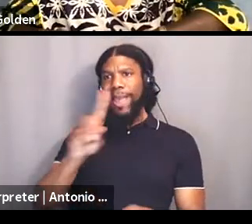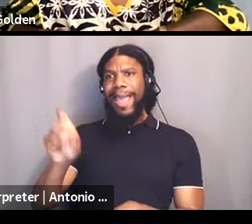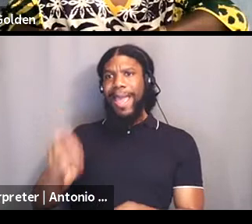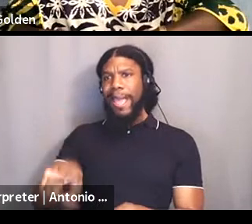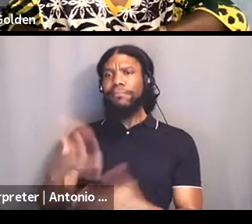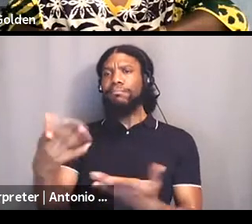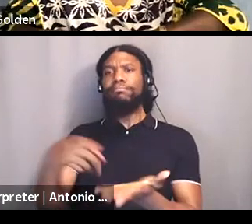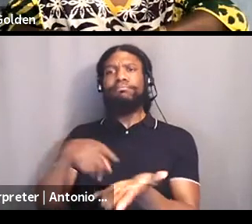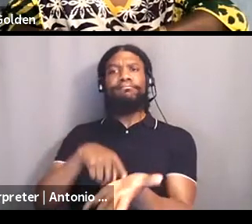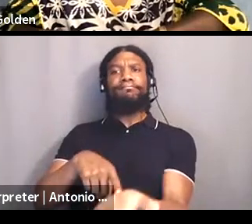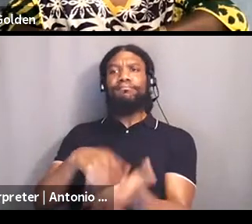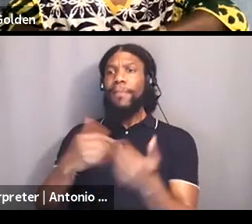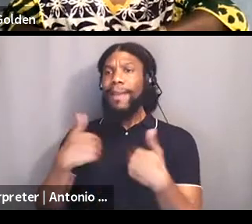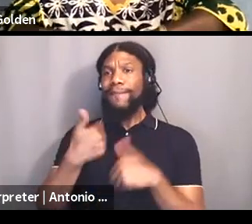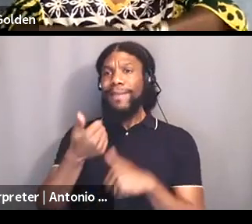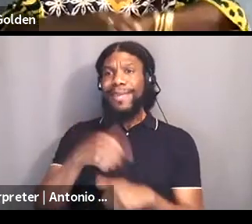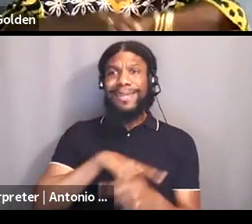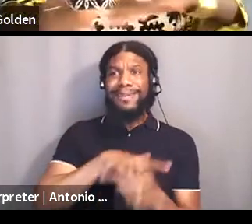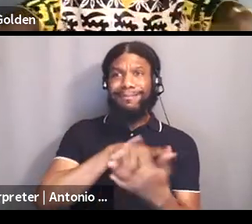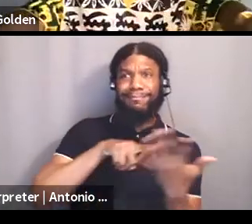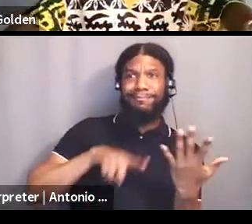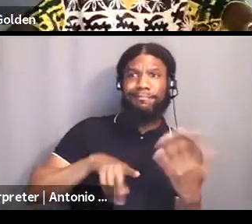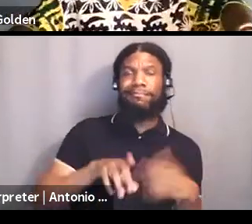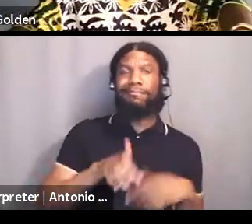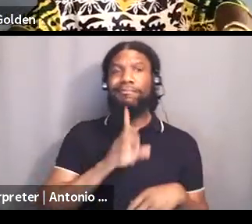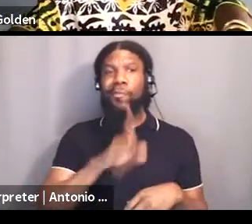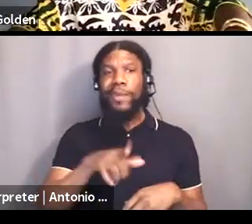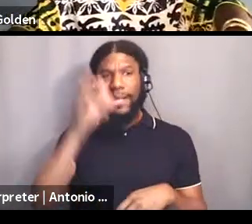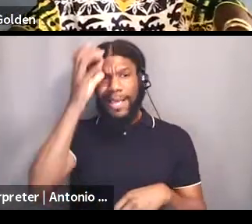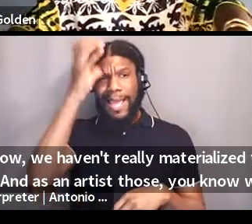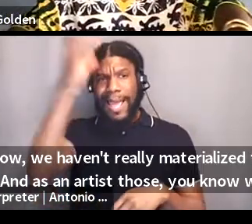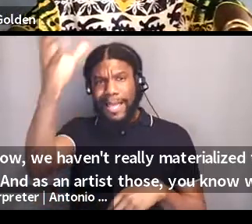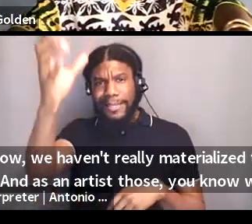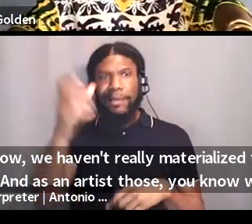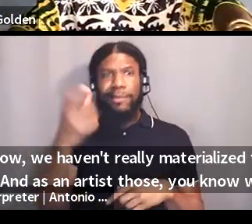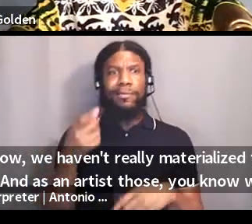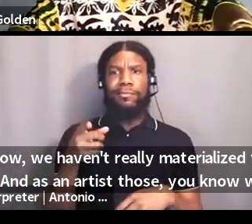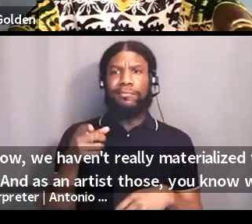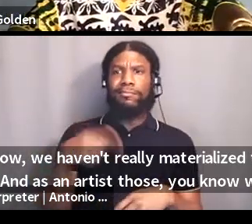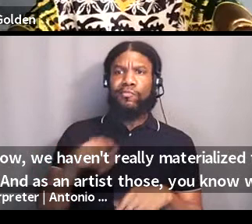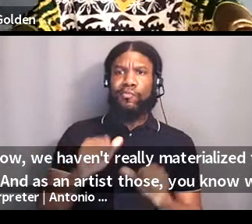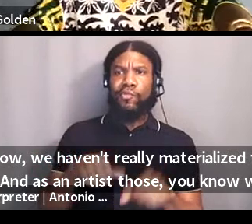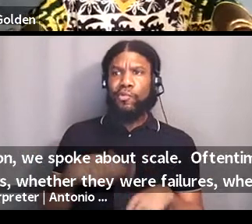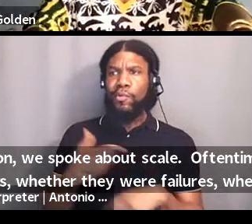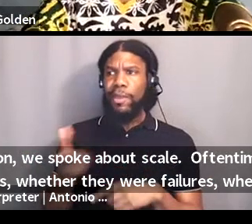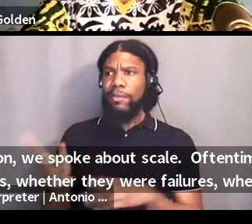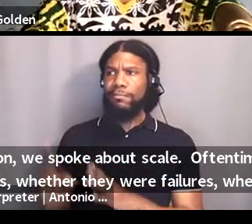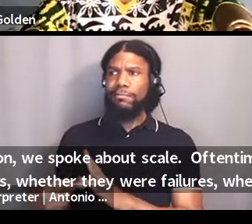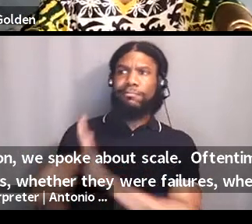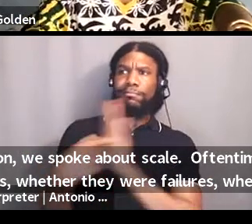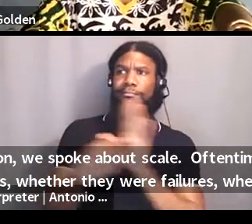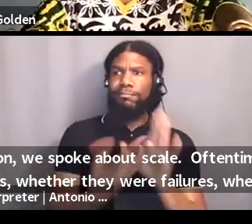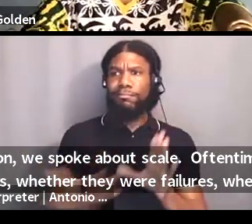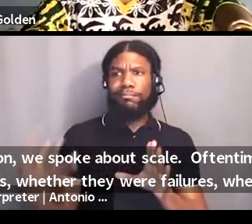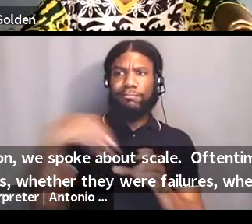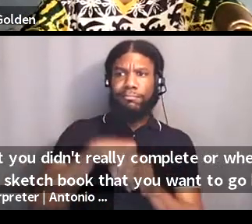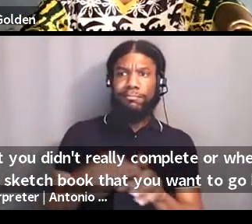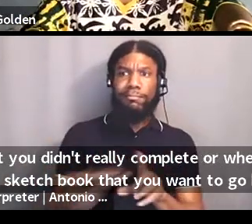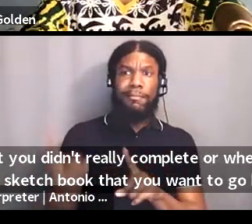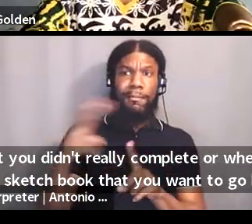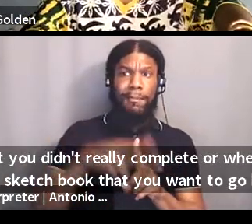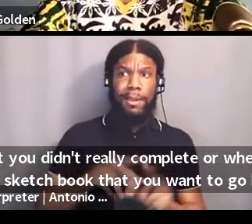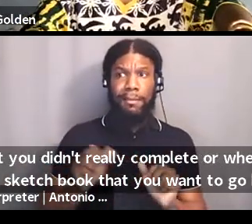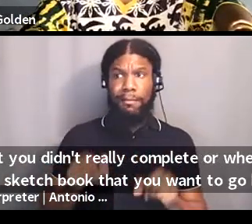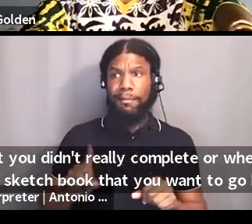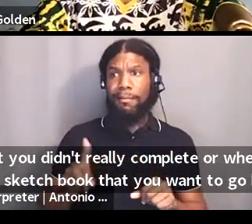of those sort of concepts that you can sort of bring forward? Because here's an opportunity and we